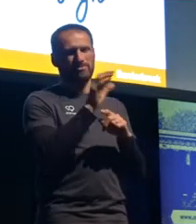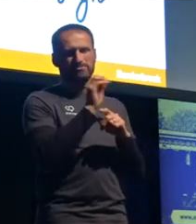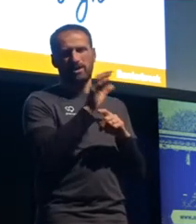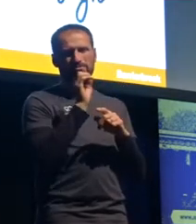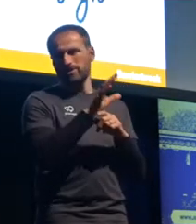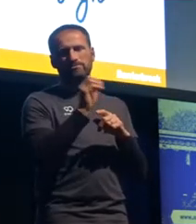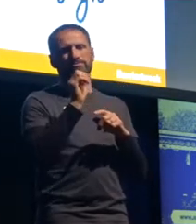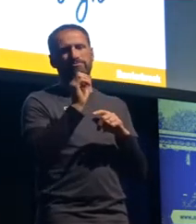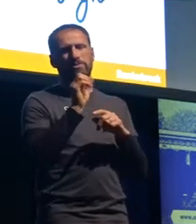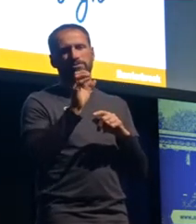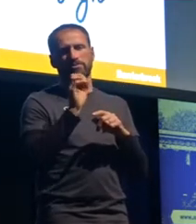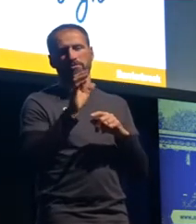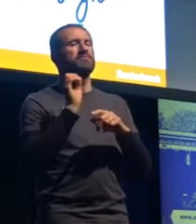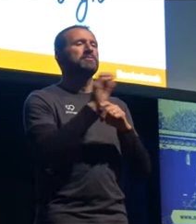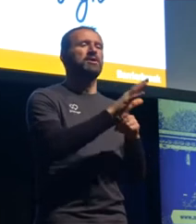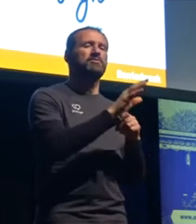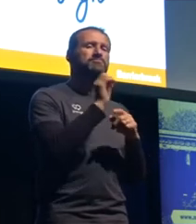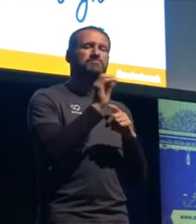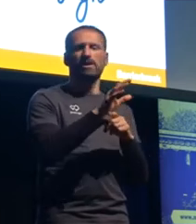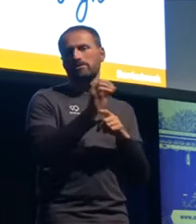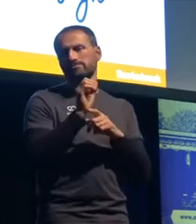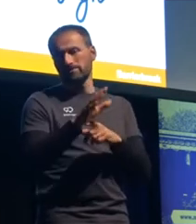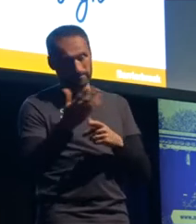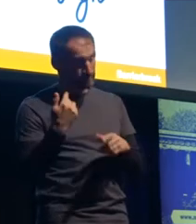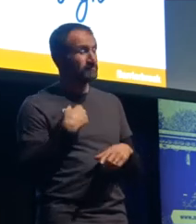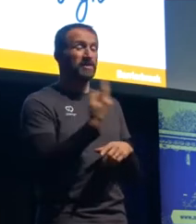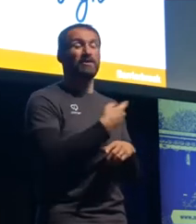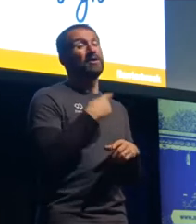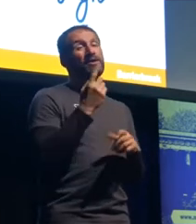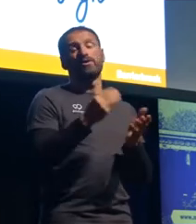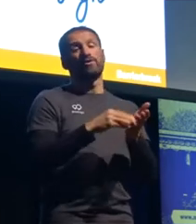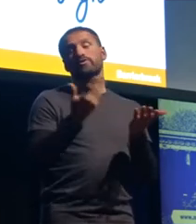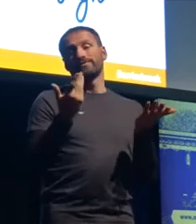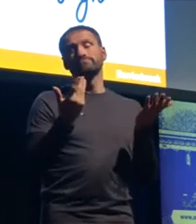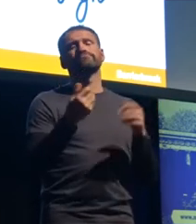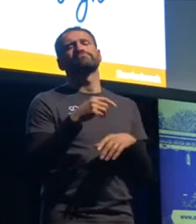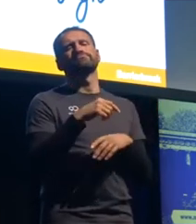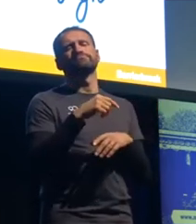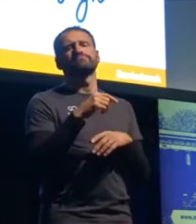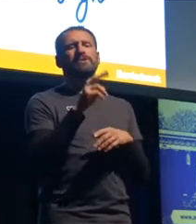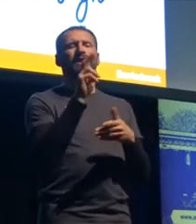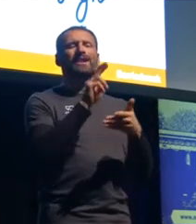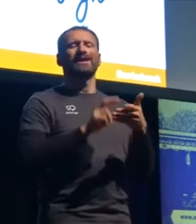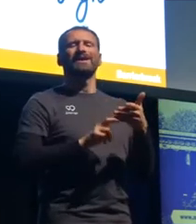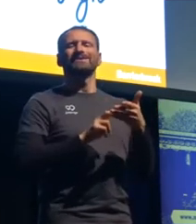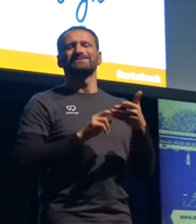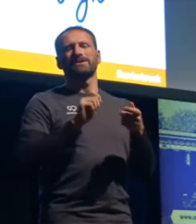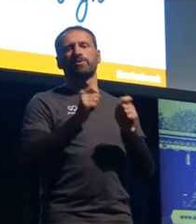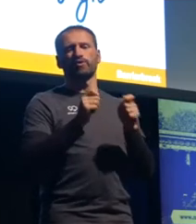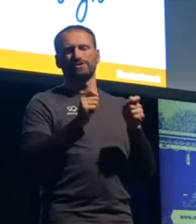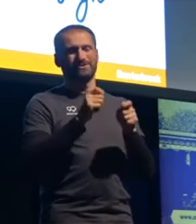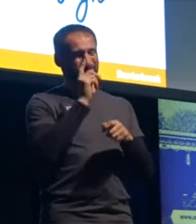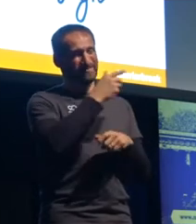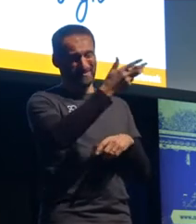One more thing that I did was what I call reading mode. So a lot of times what happens is for people with low vision, reading